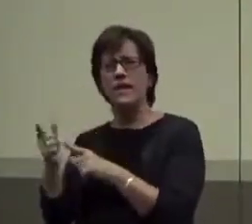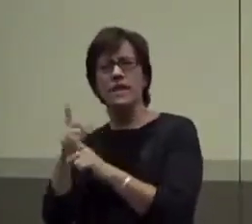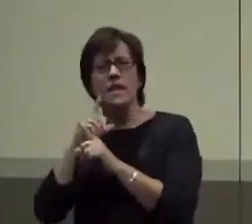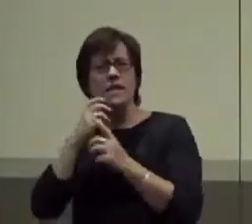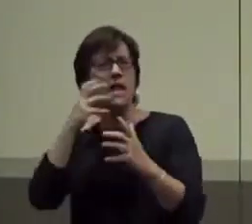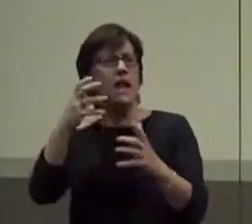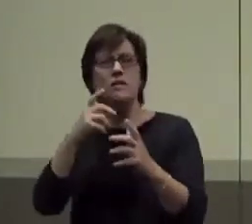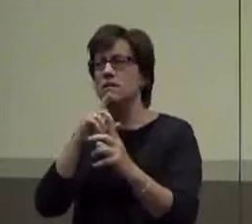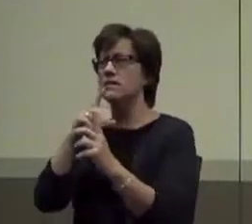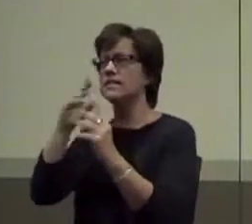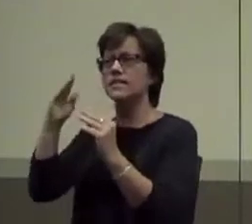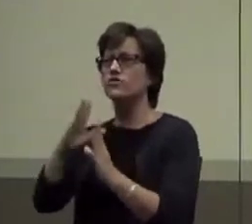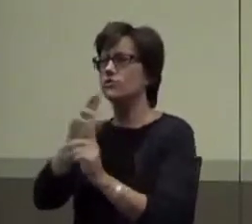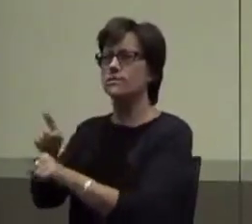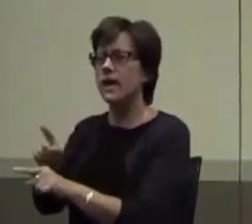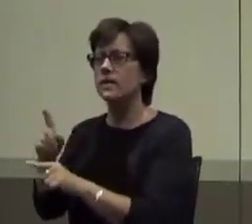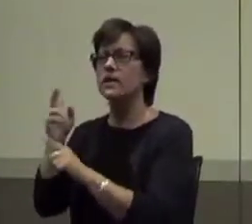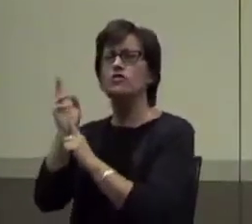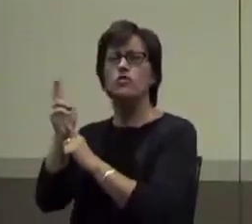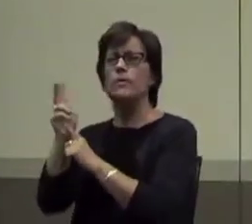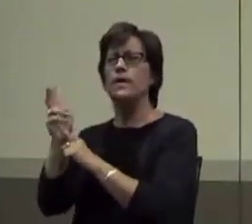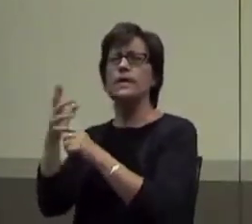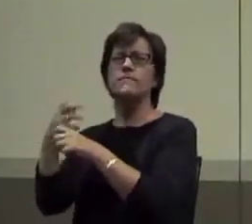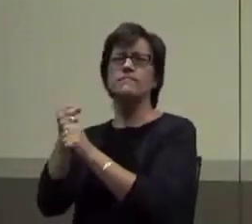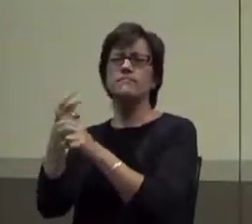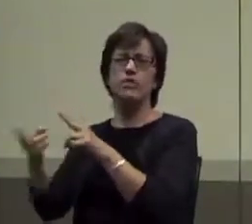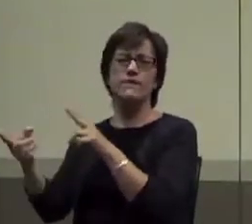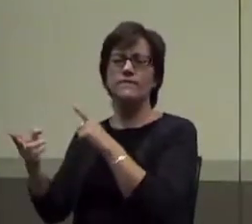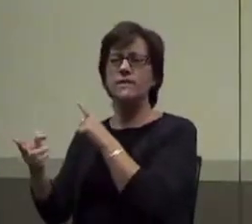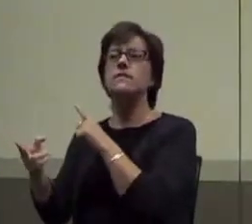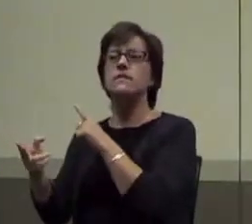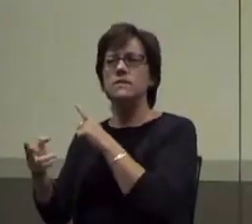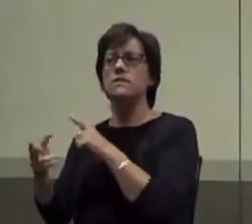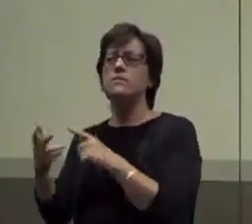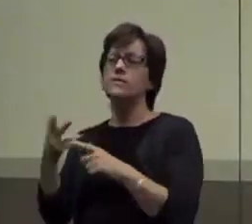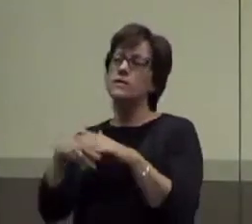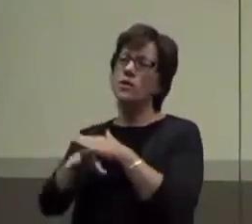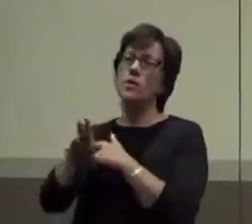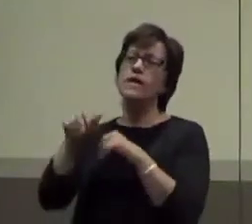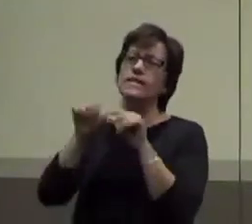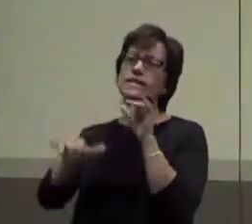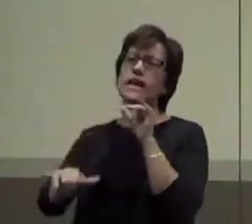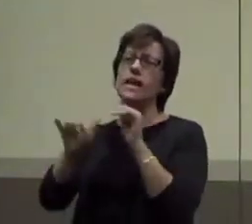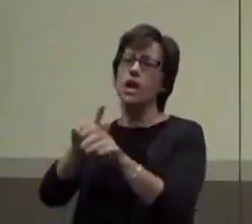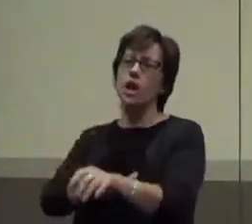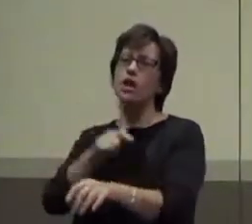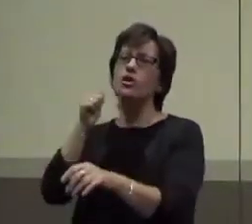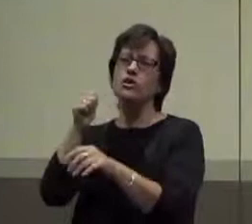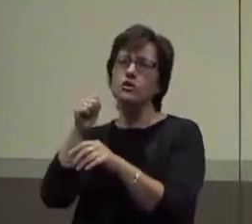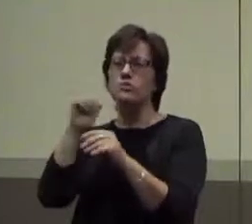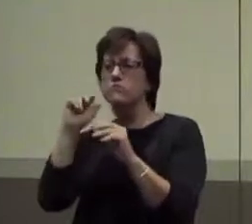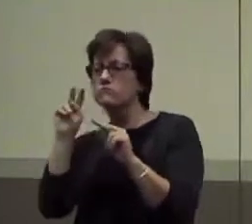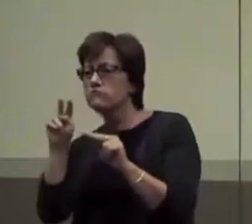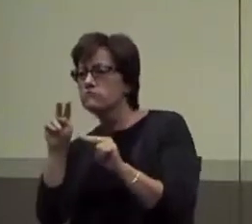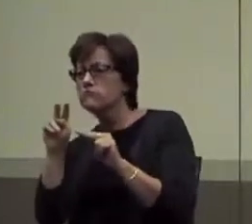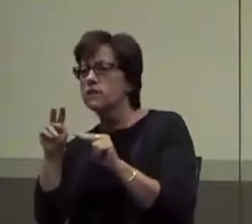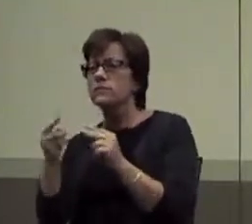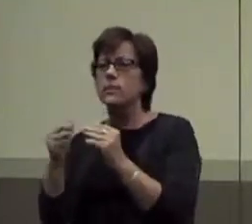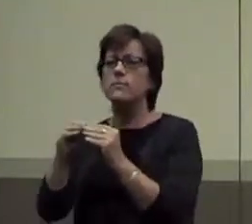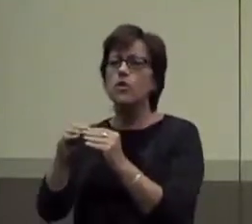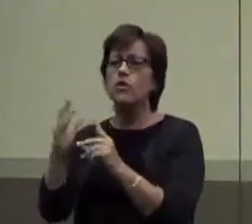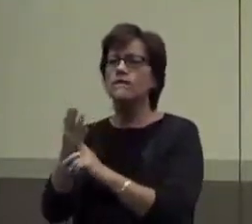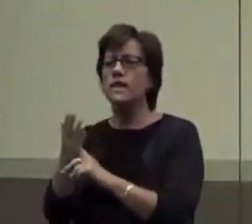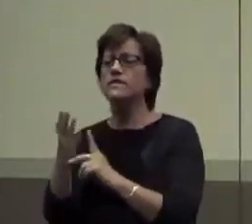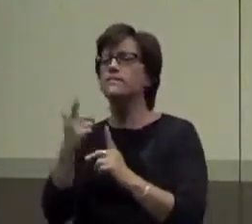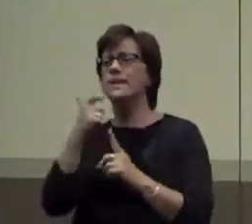2-minute snapshot, right? We'd probably have to go and get a little bit more convinced and not based on this. But because we only have an hour to train this, we're going to kind of go with